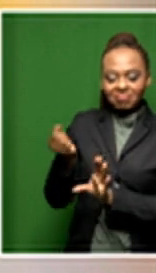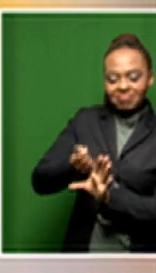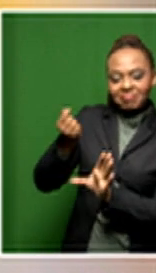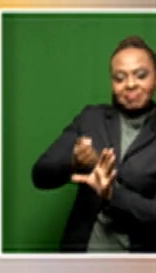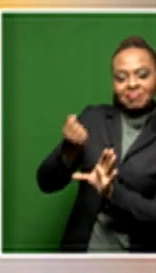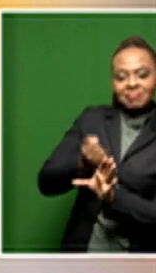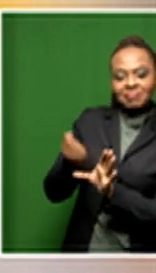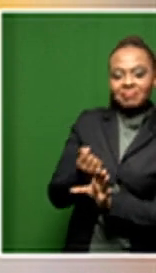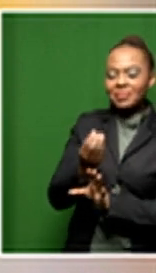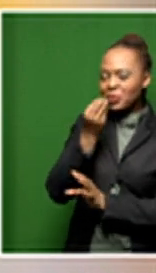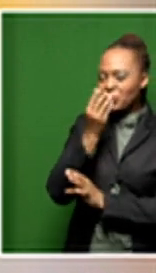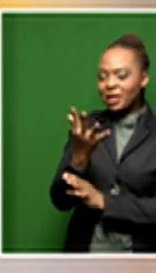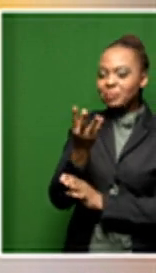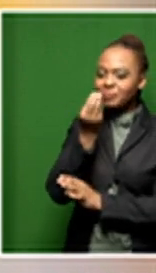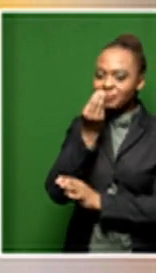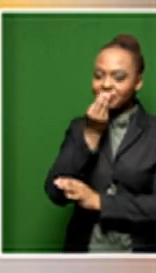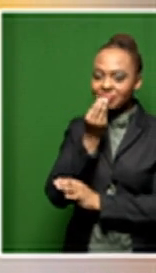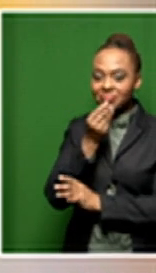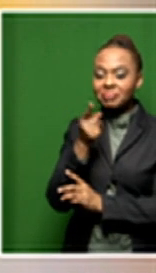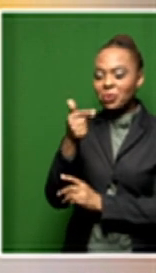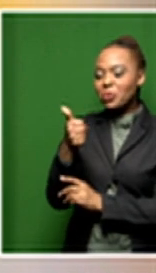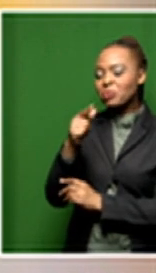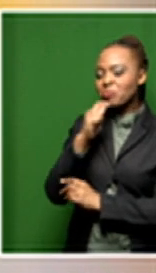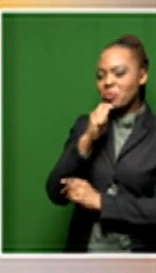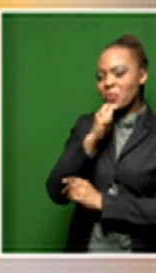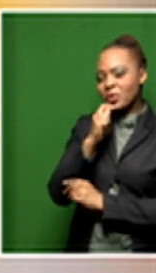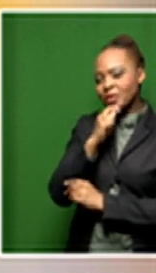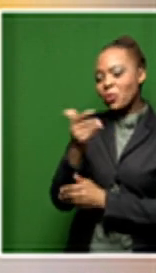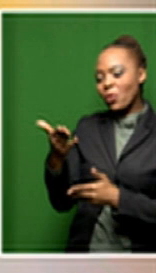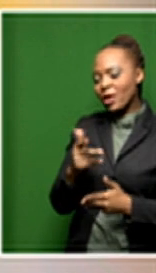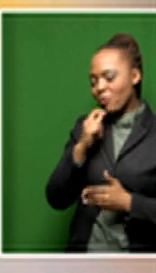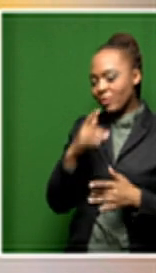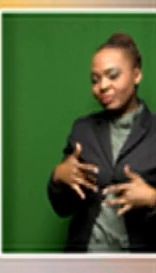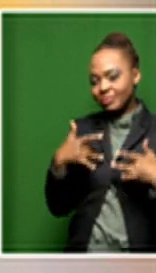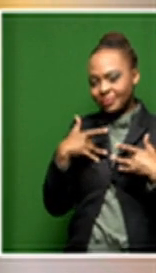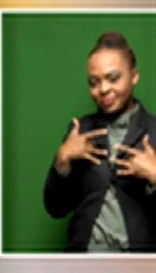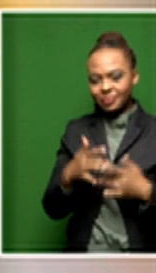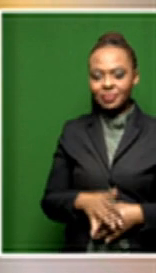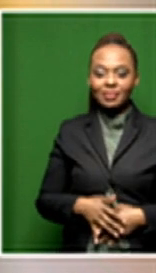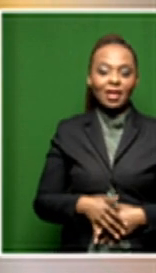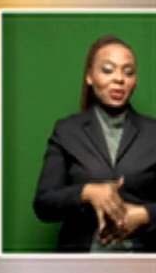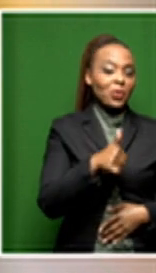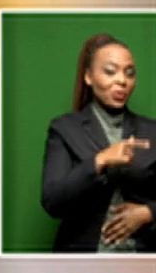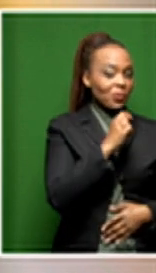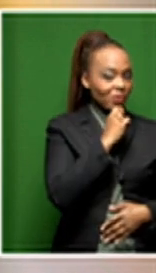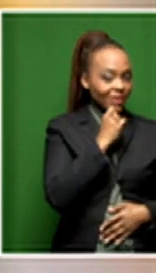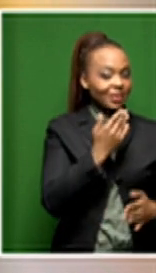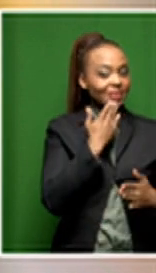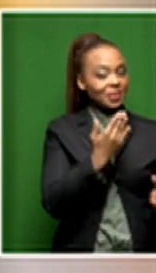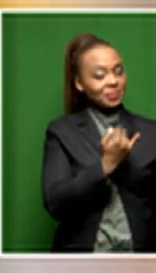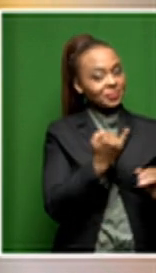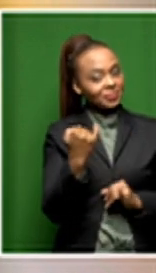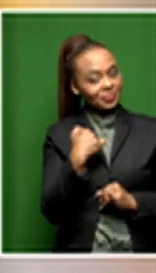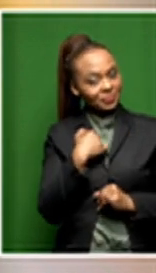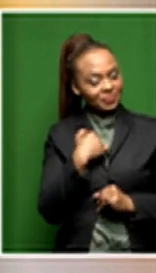delicious meal. A very good morning to you, Lazy Chef. Thank you so much for joining us. Welcome to Morning Live. Good morning, and thank you for having me.